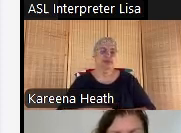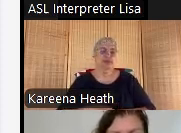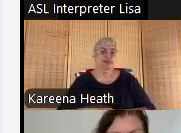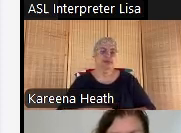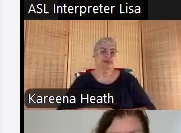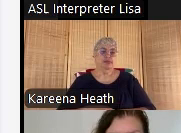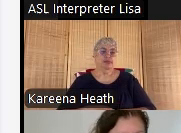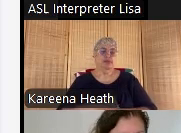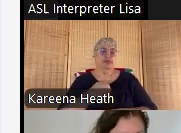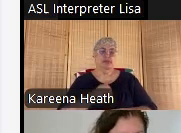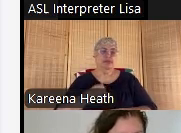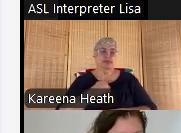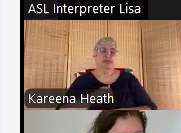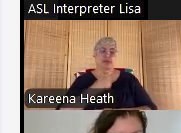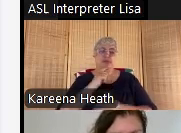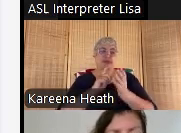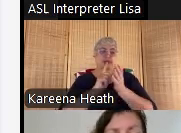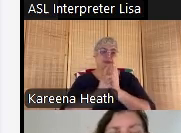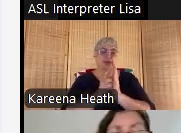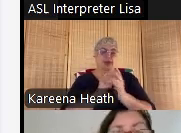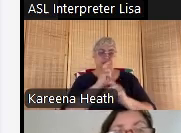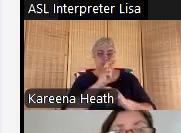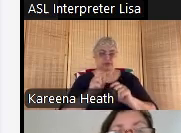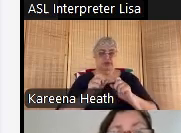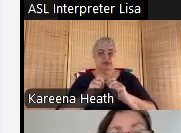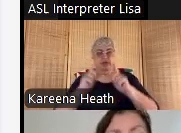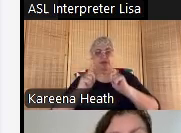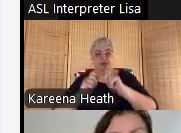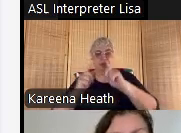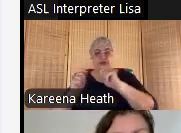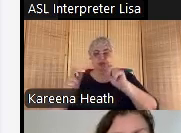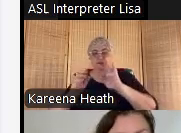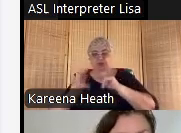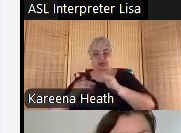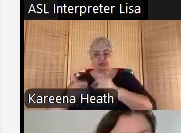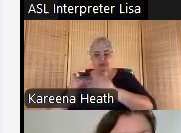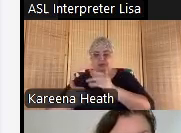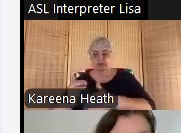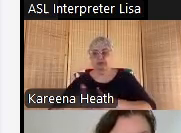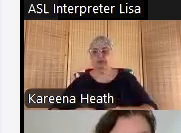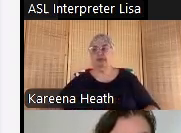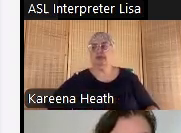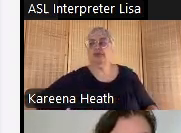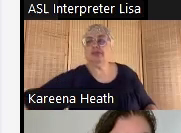Yeah, apologies, everyone. It's gonna take me a minute to get to the screen to get it open.